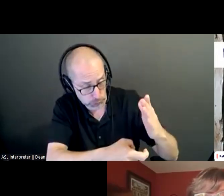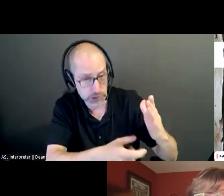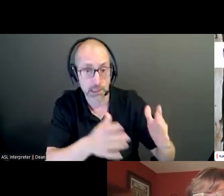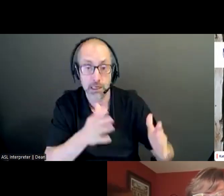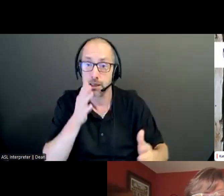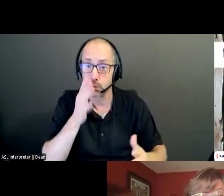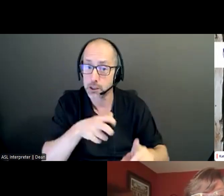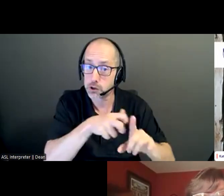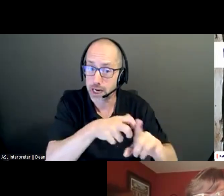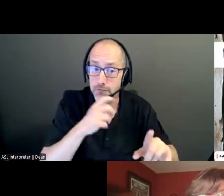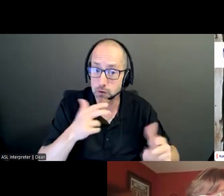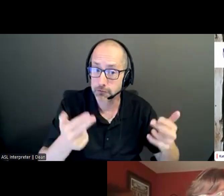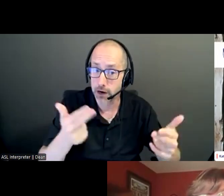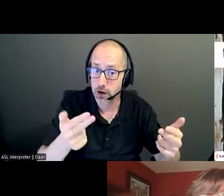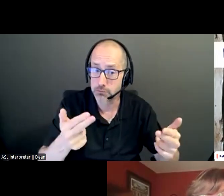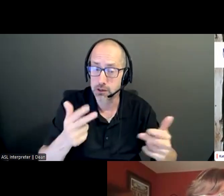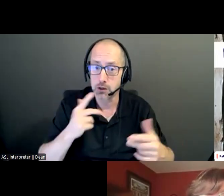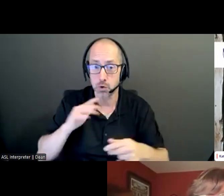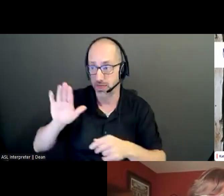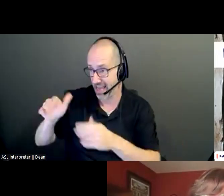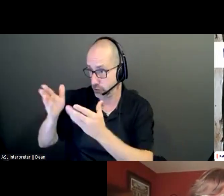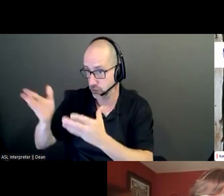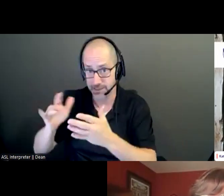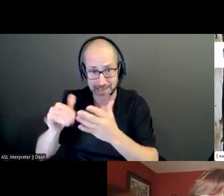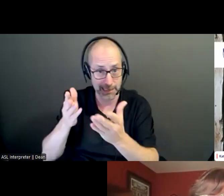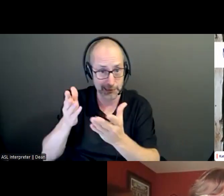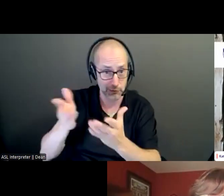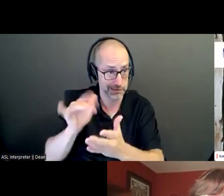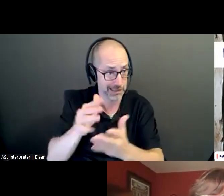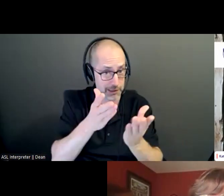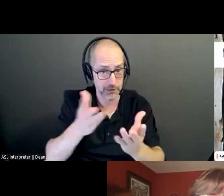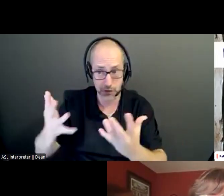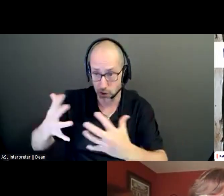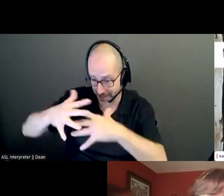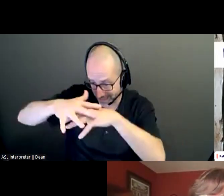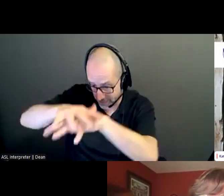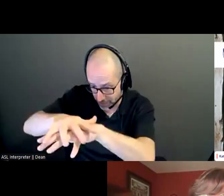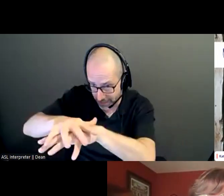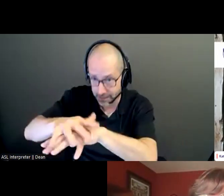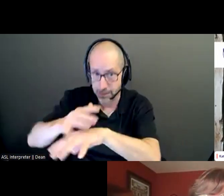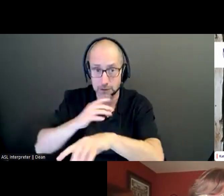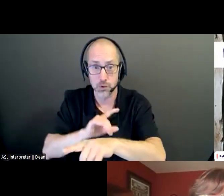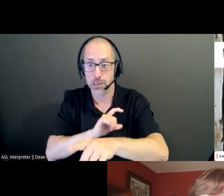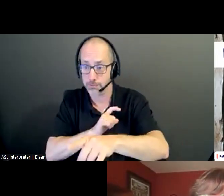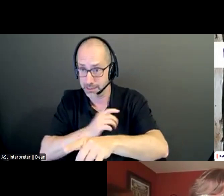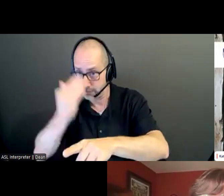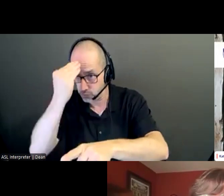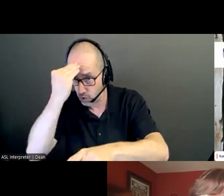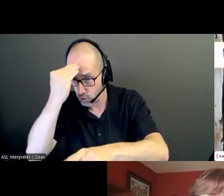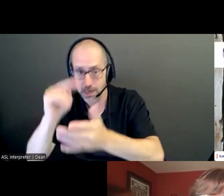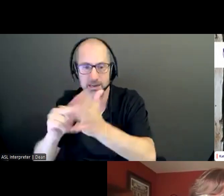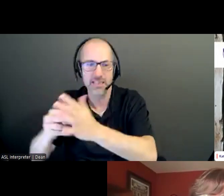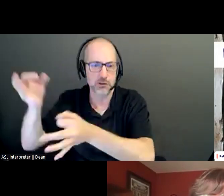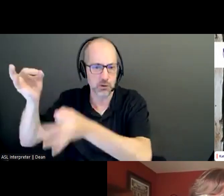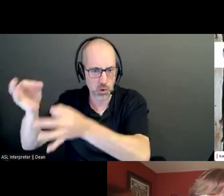integrated are our services so that firearms are kind of something that the courts are aware of, that the public safety officers are aware of, police are